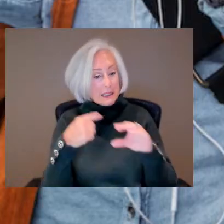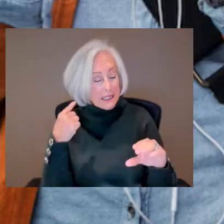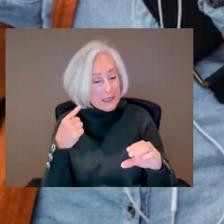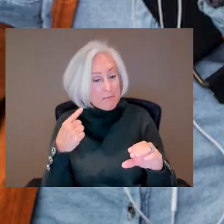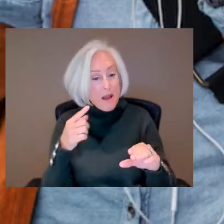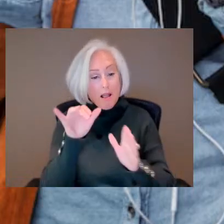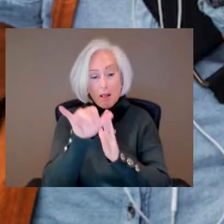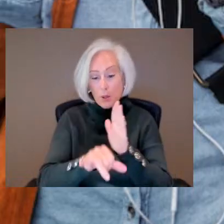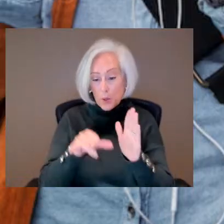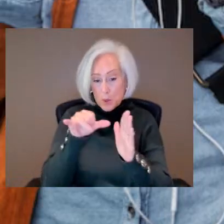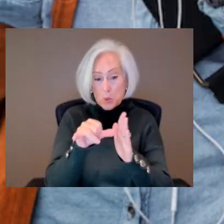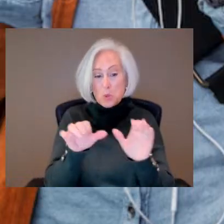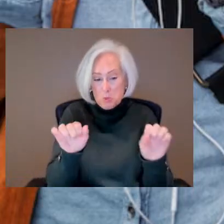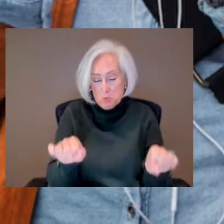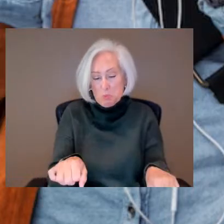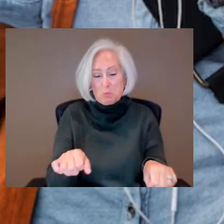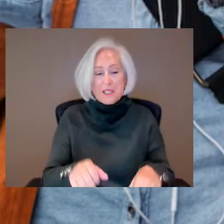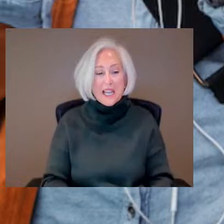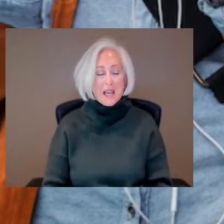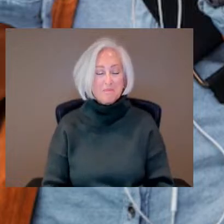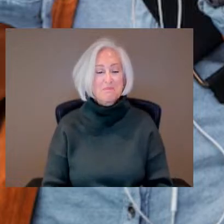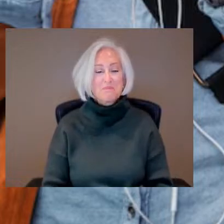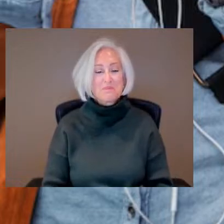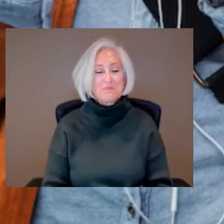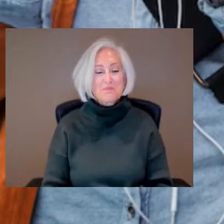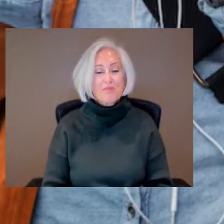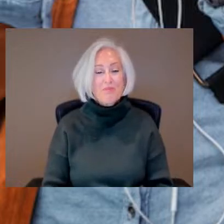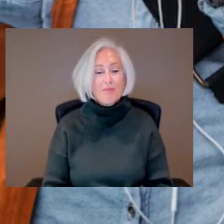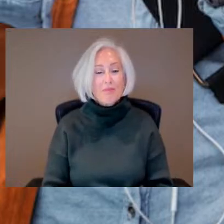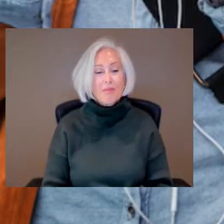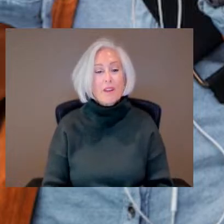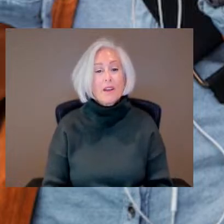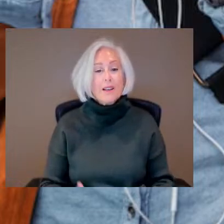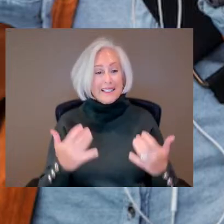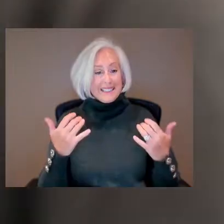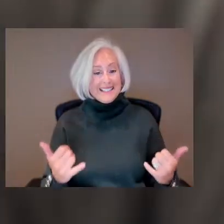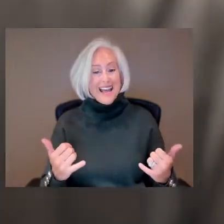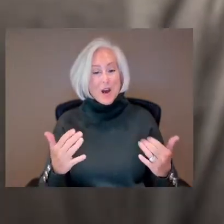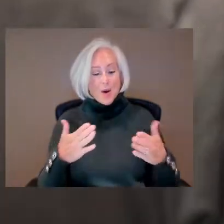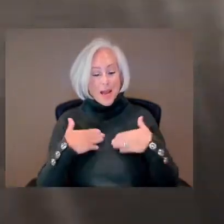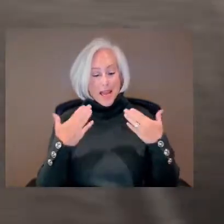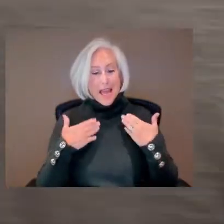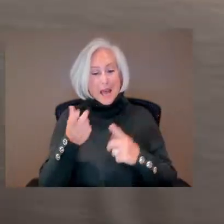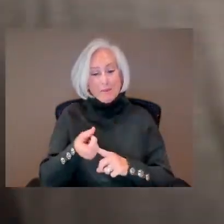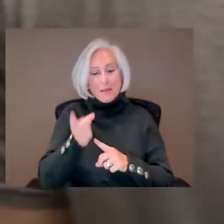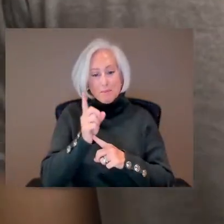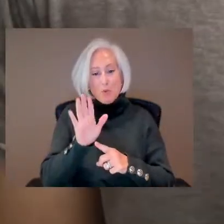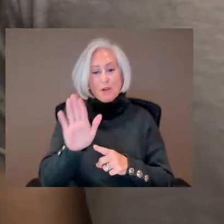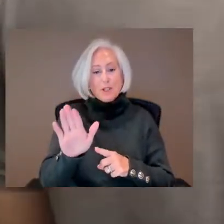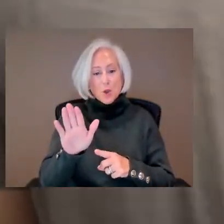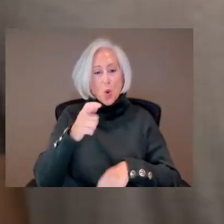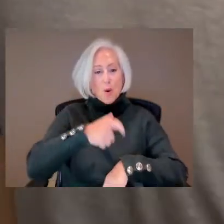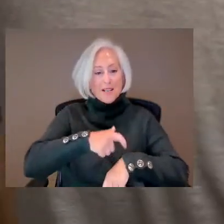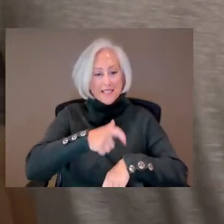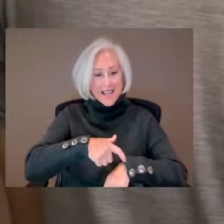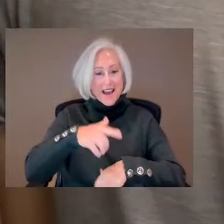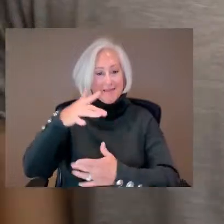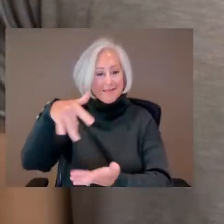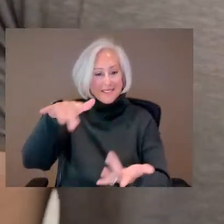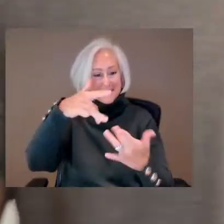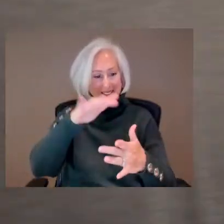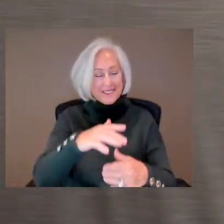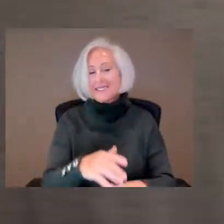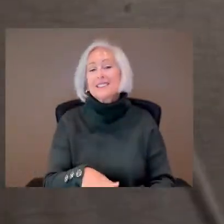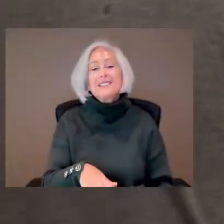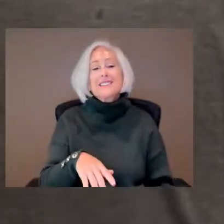there on your screen. We want to get to a very happy moment in your journey. Reggie and her family, including baby